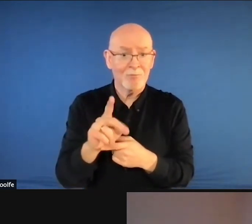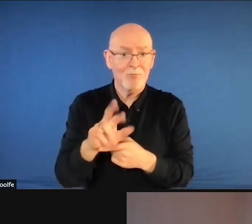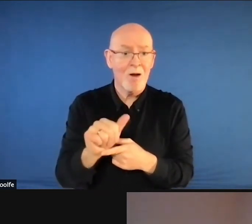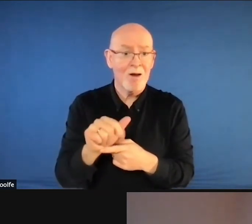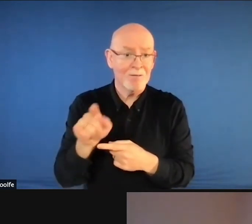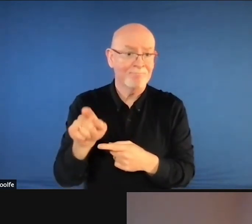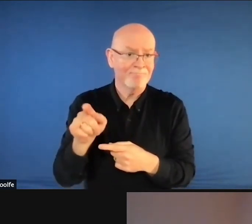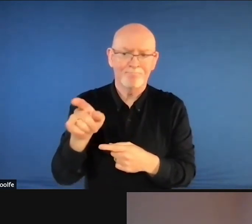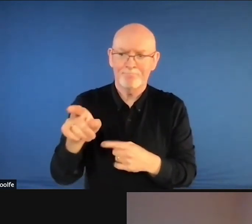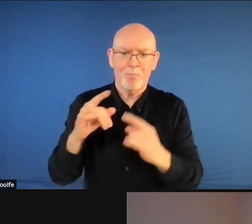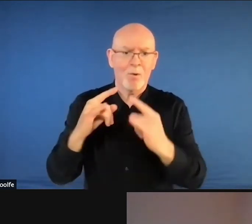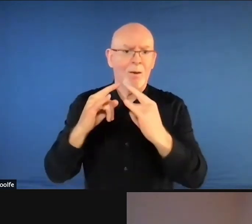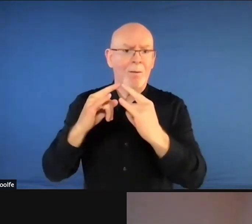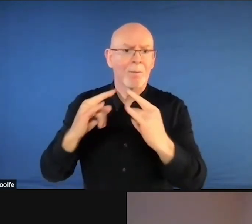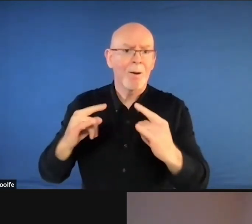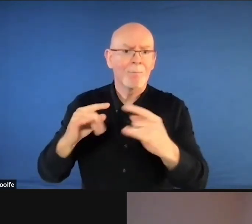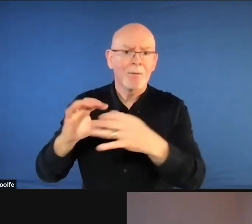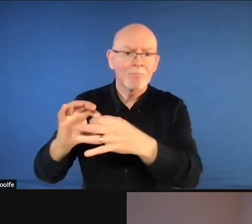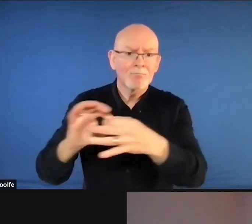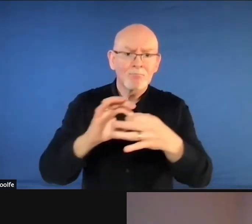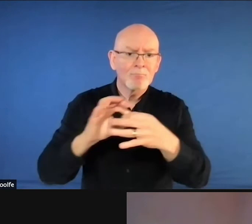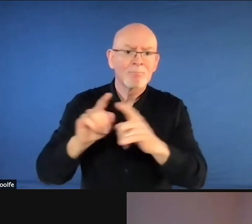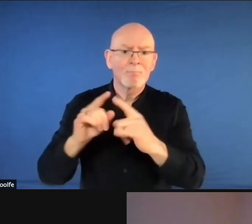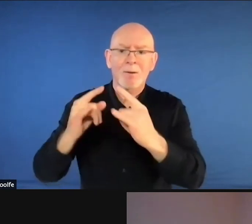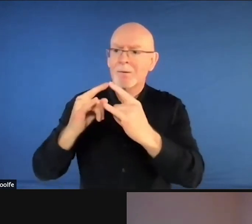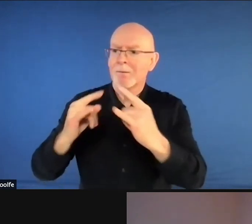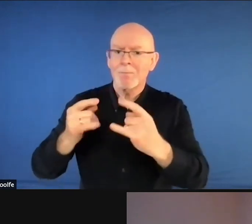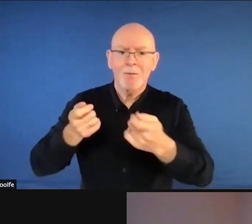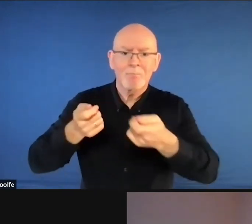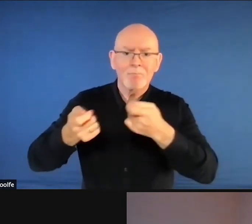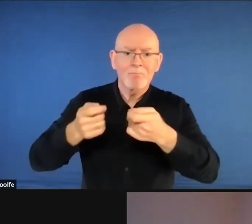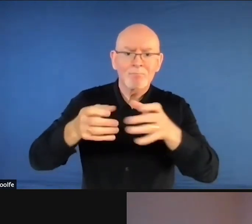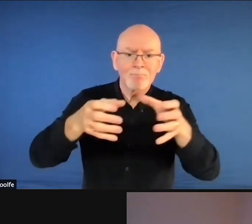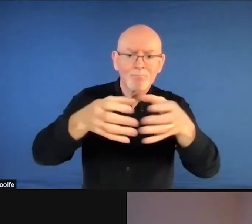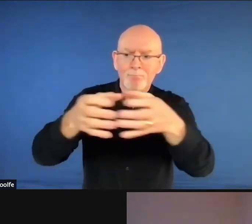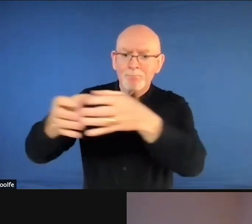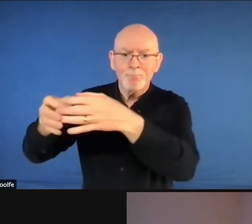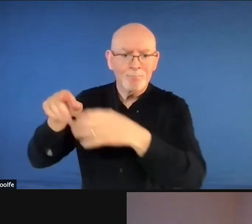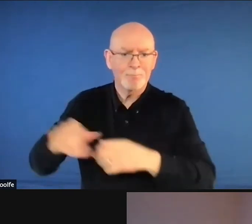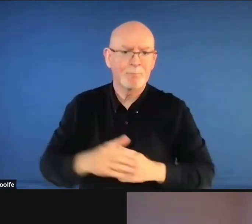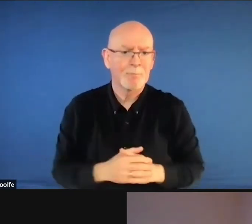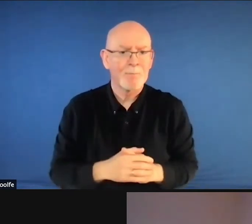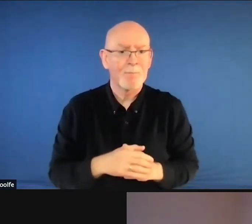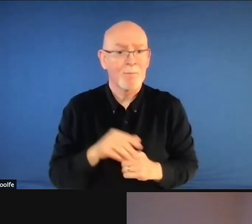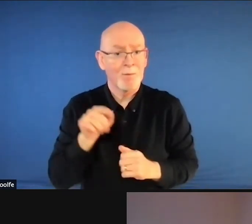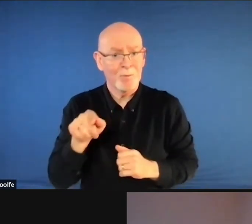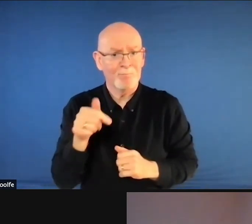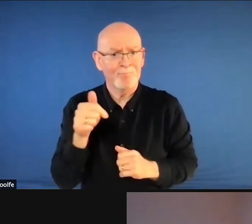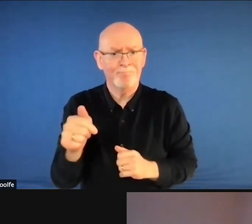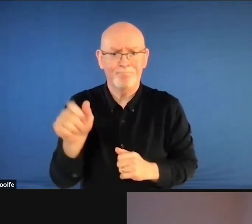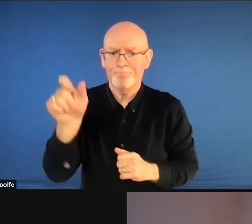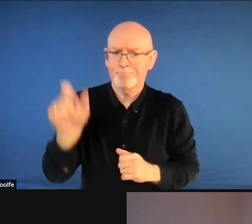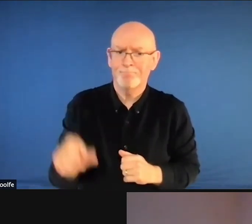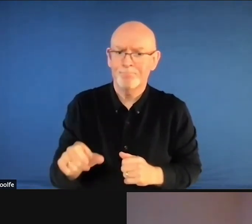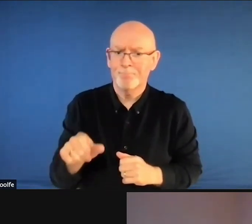trying to gain access to displaced populations. Is this how you see your role when interacting with